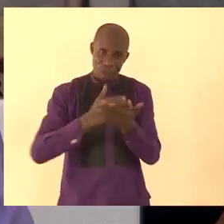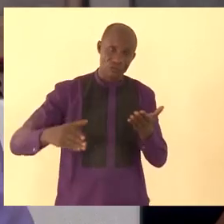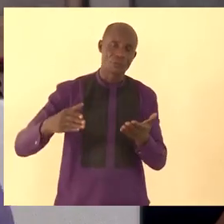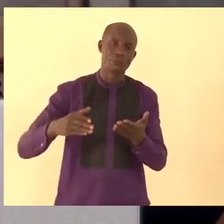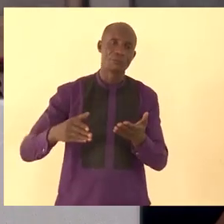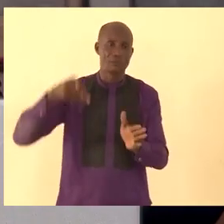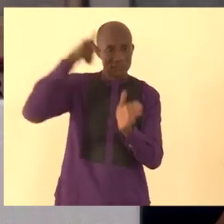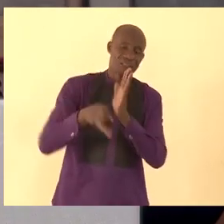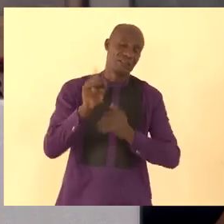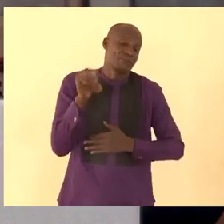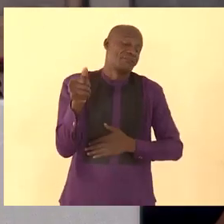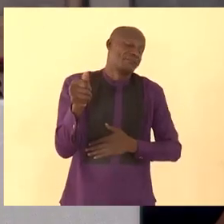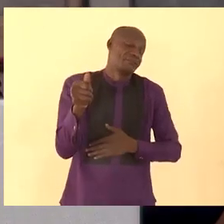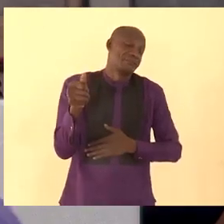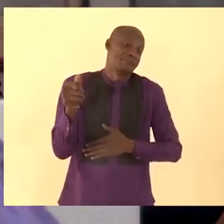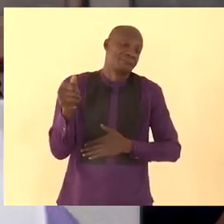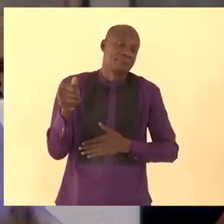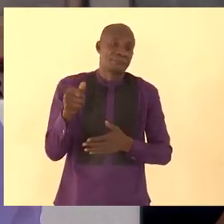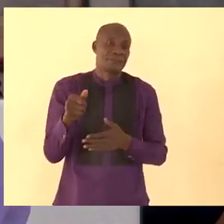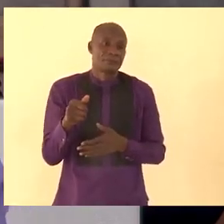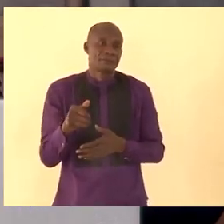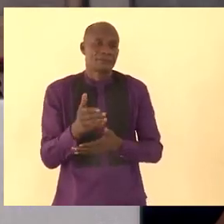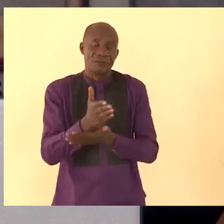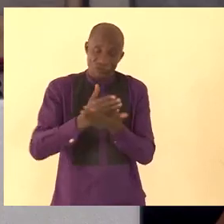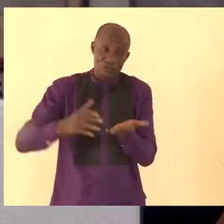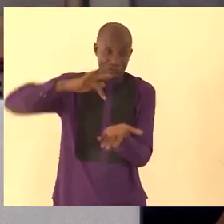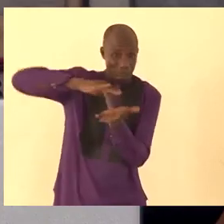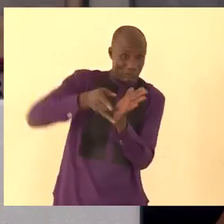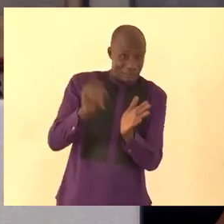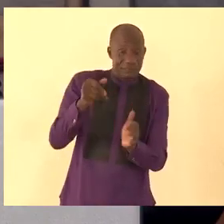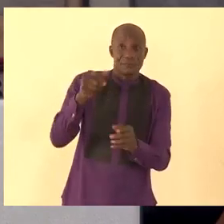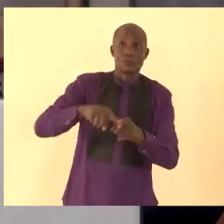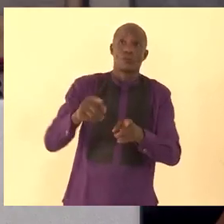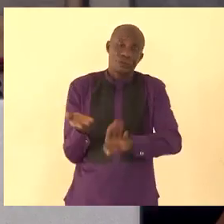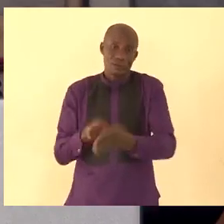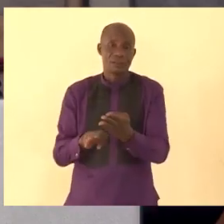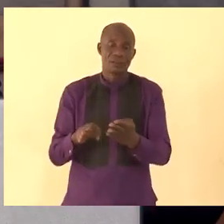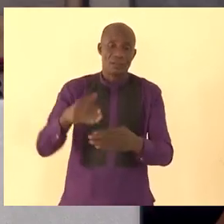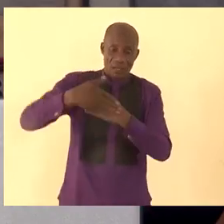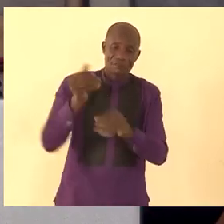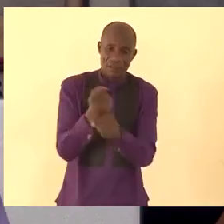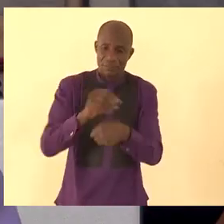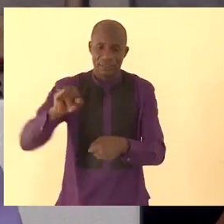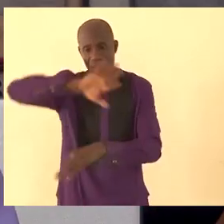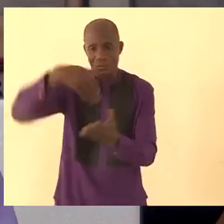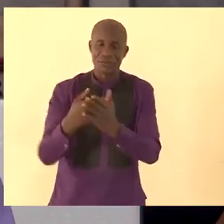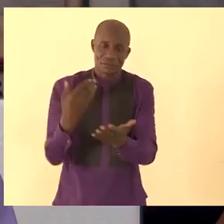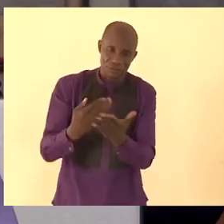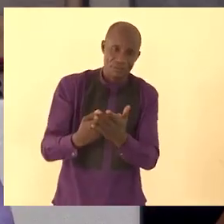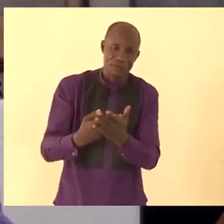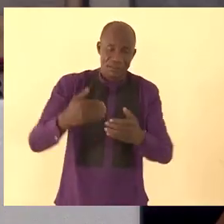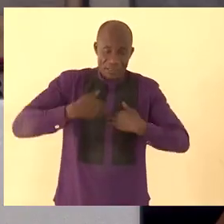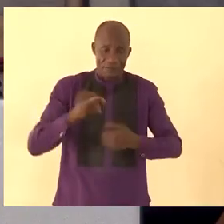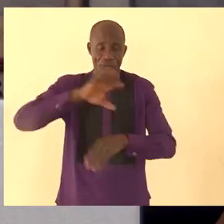Some even commit suicide. Some drug themselves to death after making all the money in the world, after having all